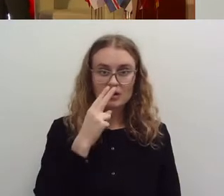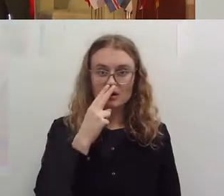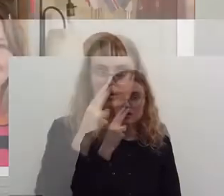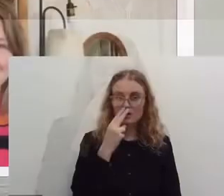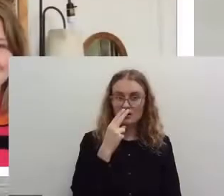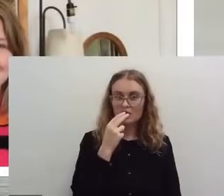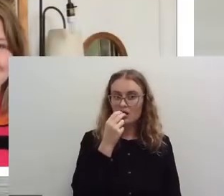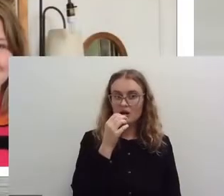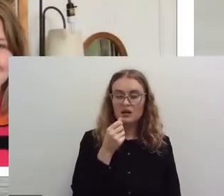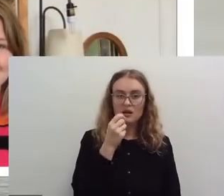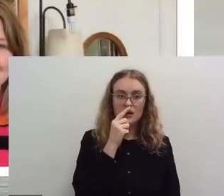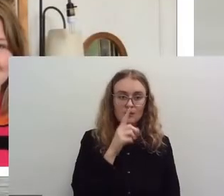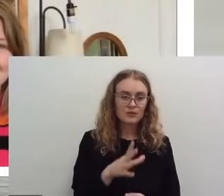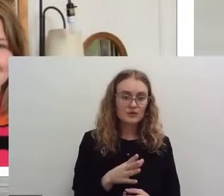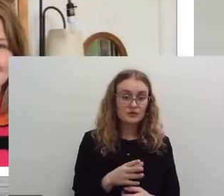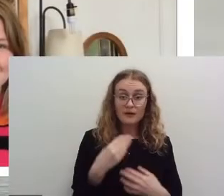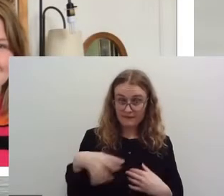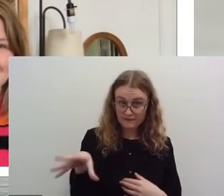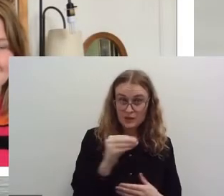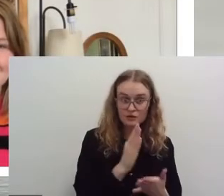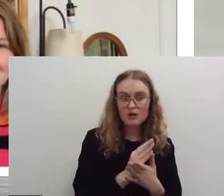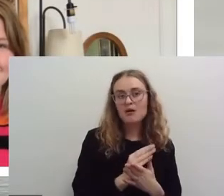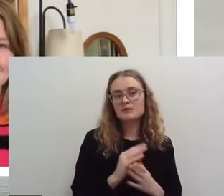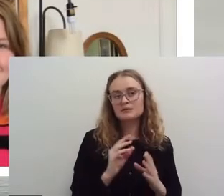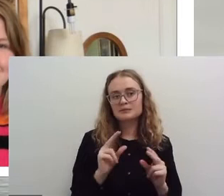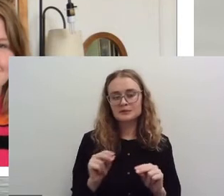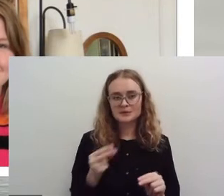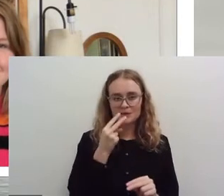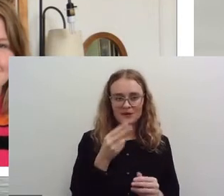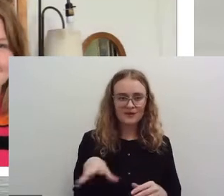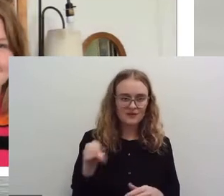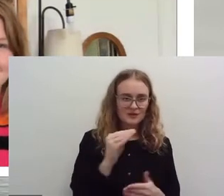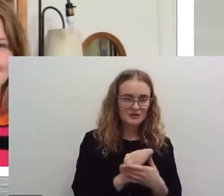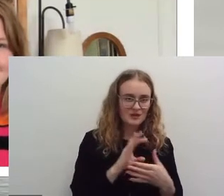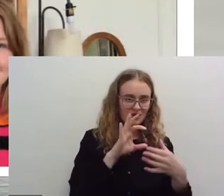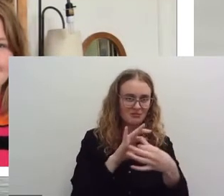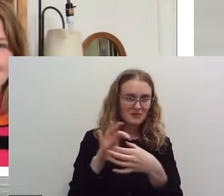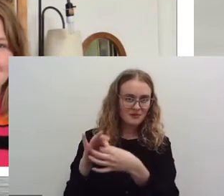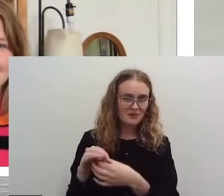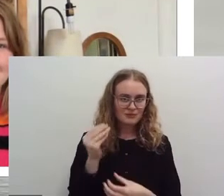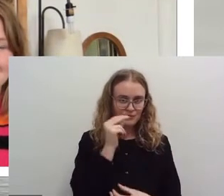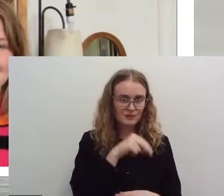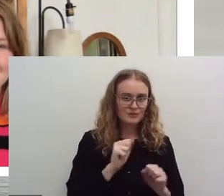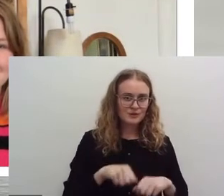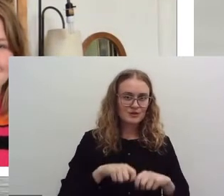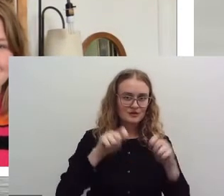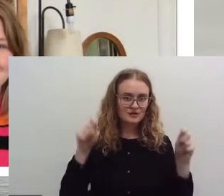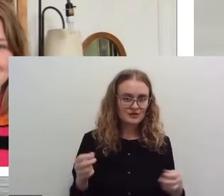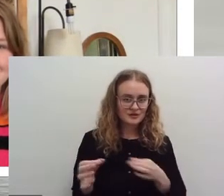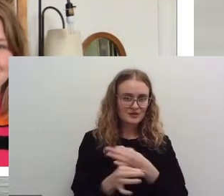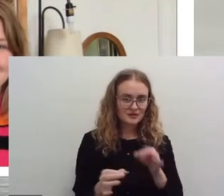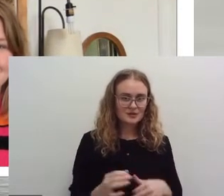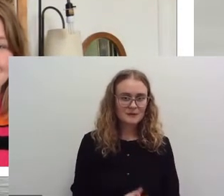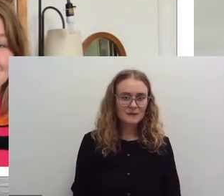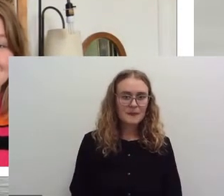actually. Okay, just then everything is fine and let's get the show on the road. Great, then. I will shortly try to introduce them.